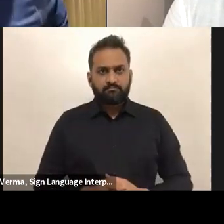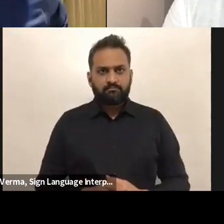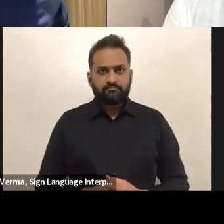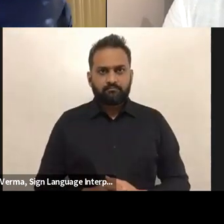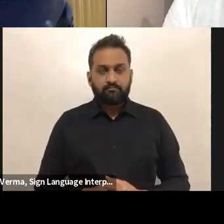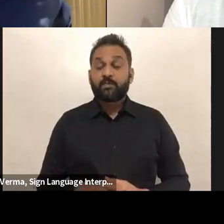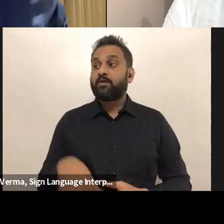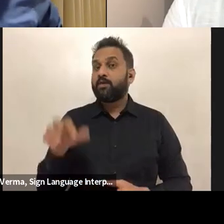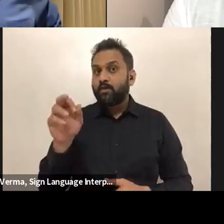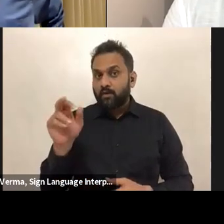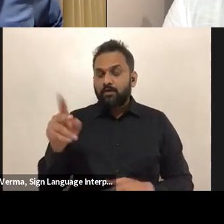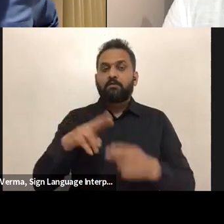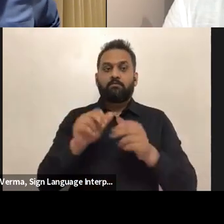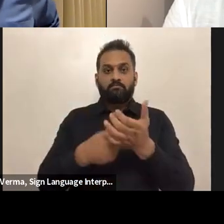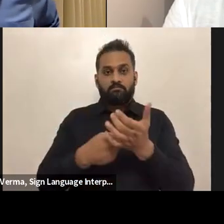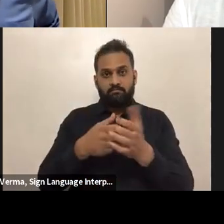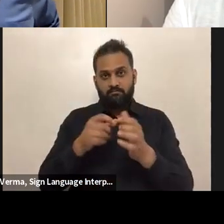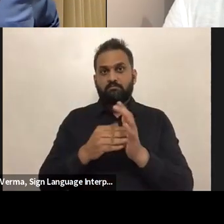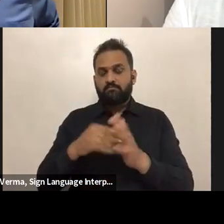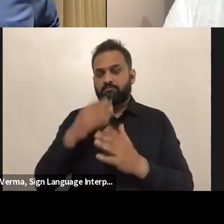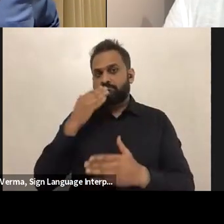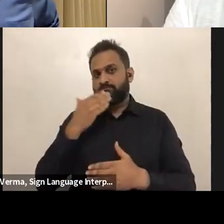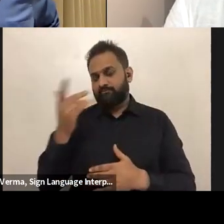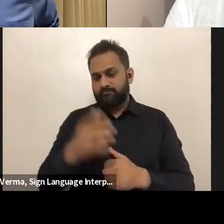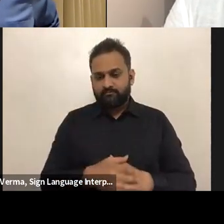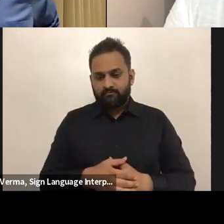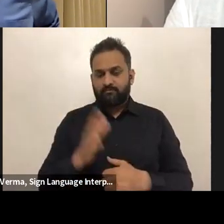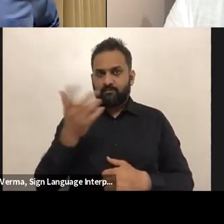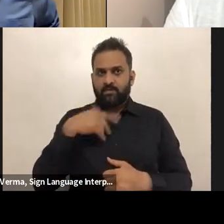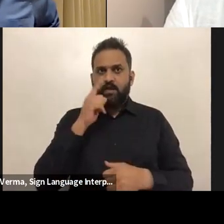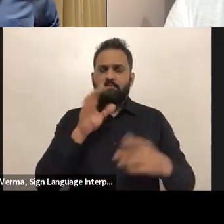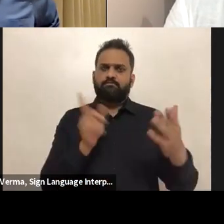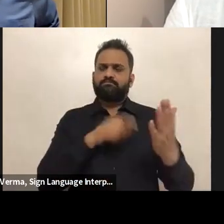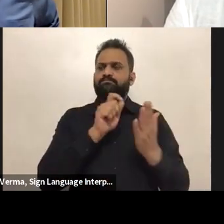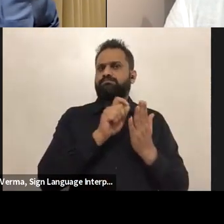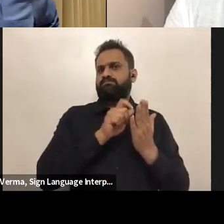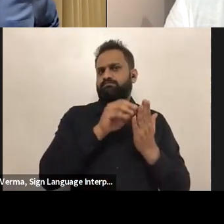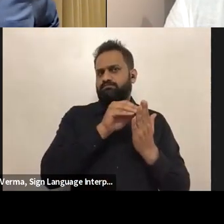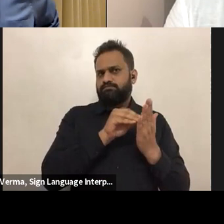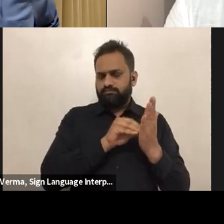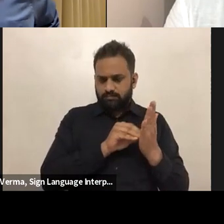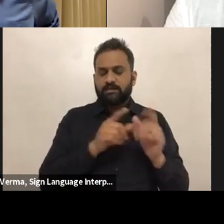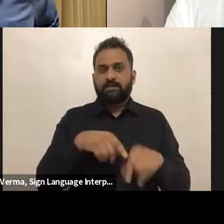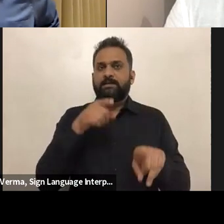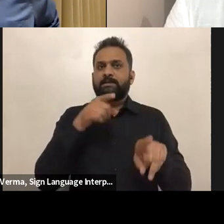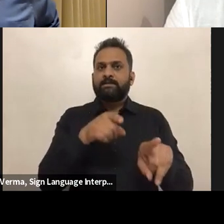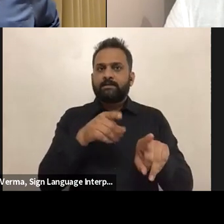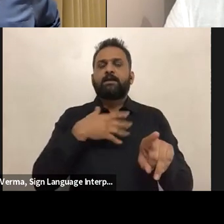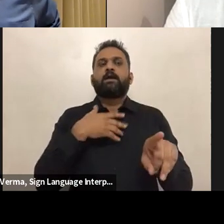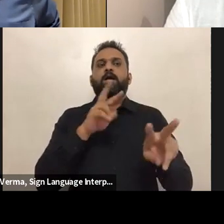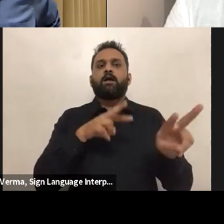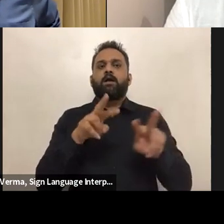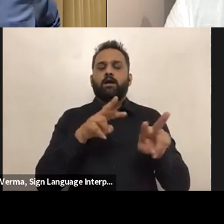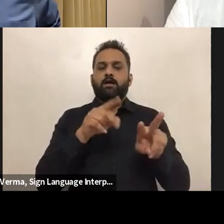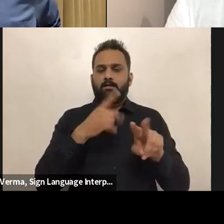Okay, Faraz, thank you. I'm just jotting down a few notes here. And this is the part where I have to take a quick break and